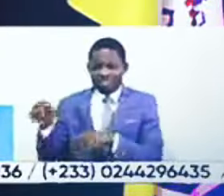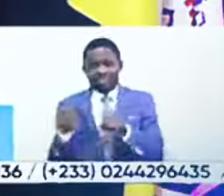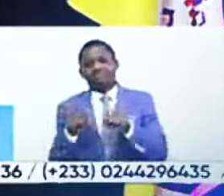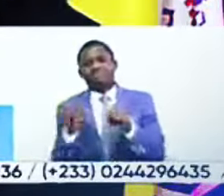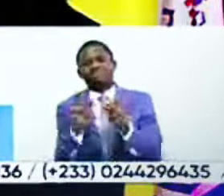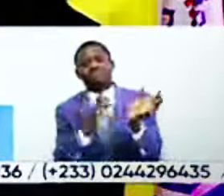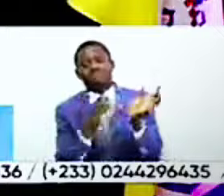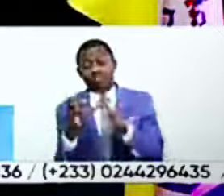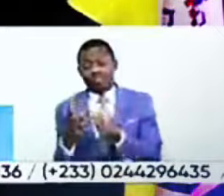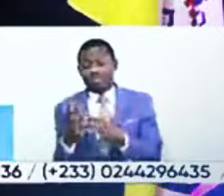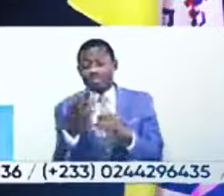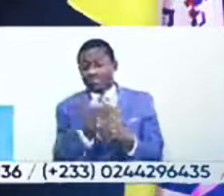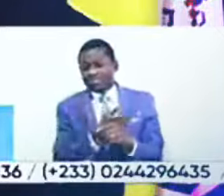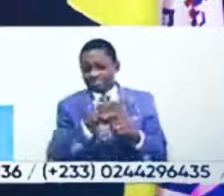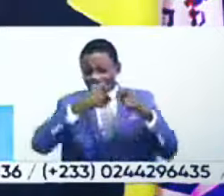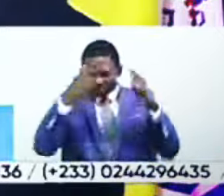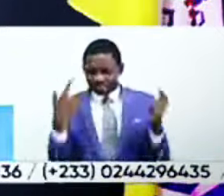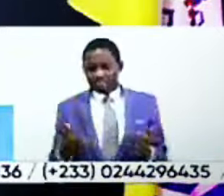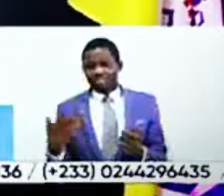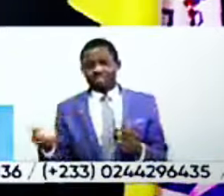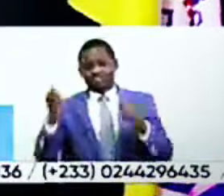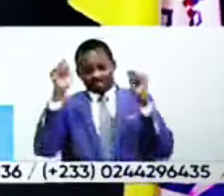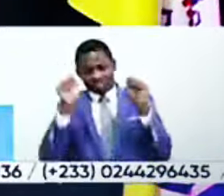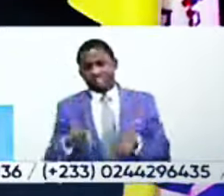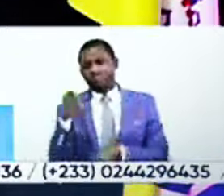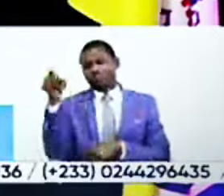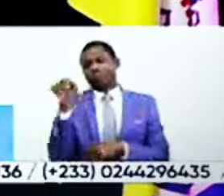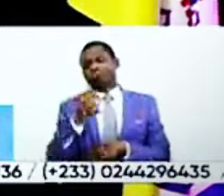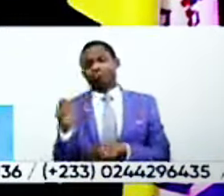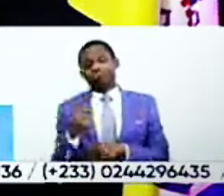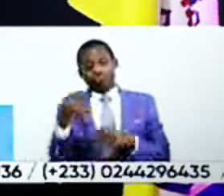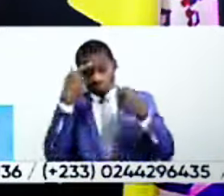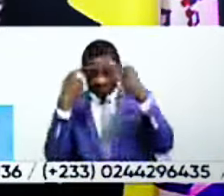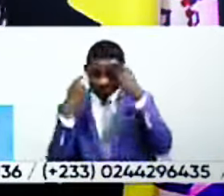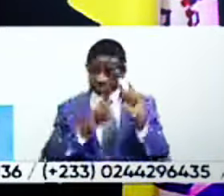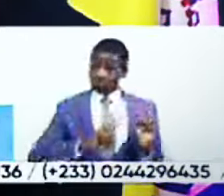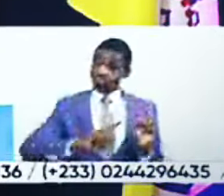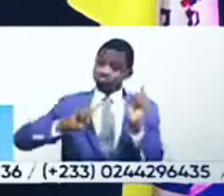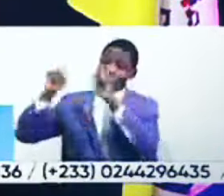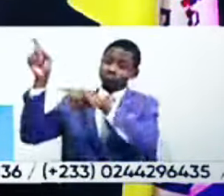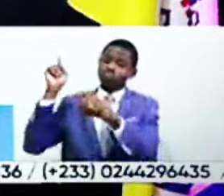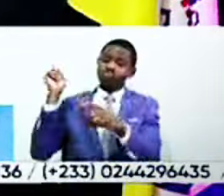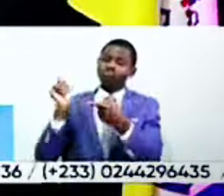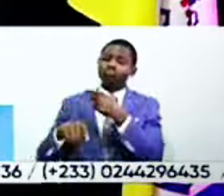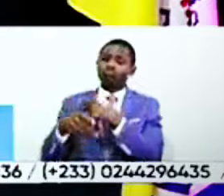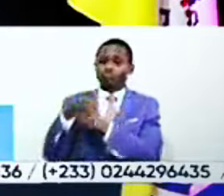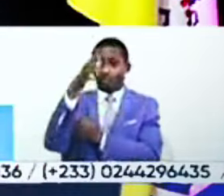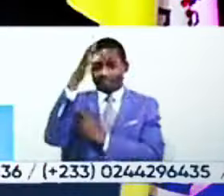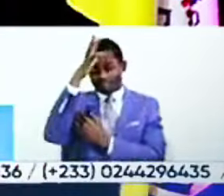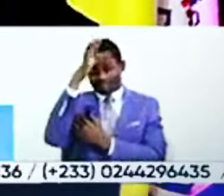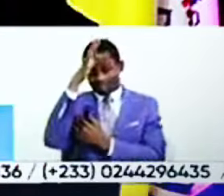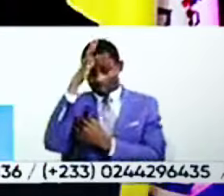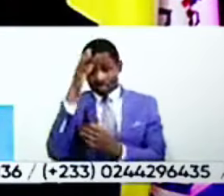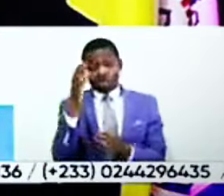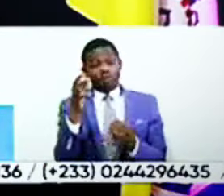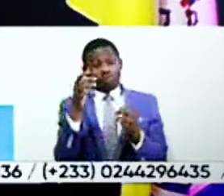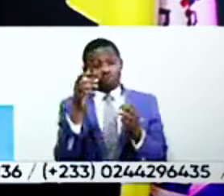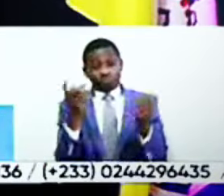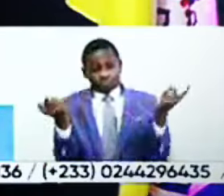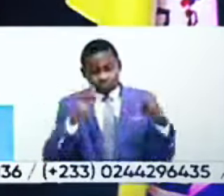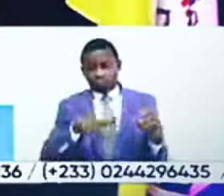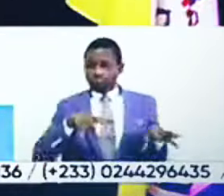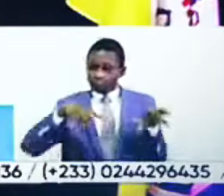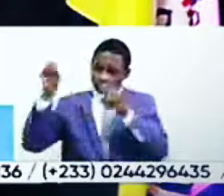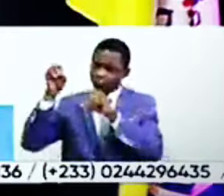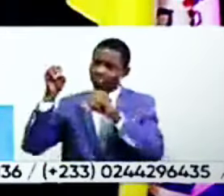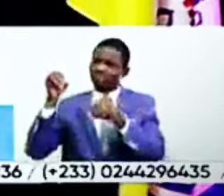Because I go to the Father. And when I go, the Spirit will come and indwell in you. The Apostle